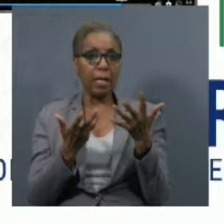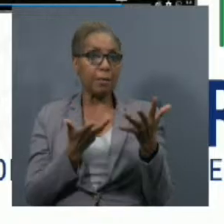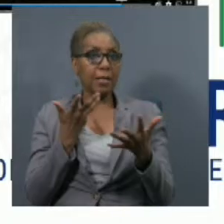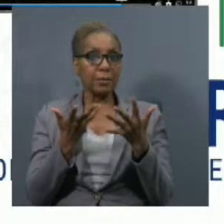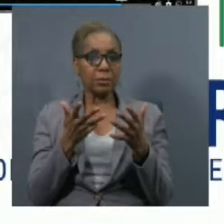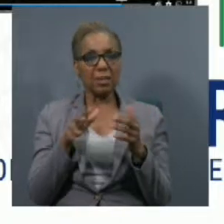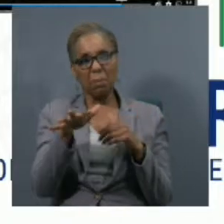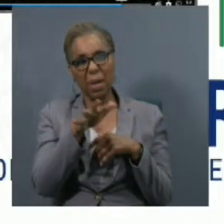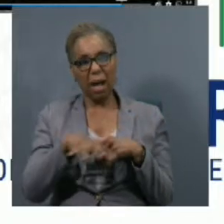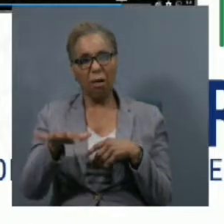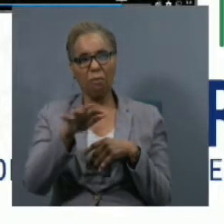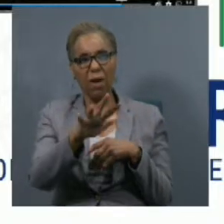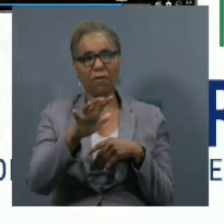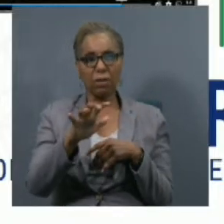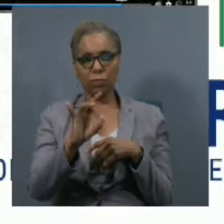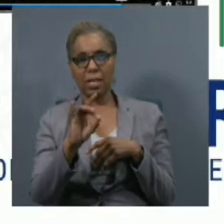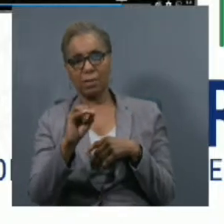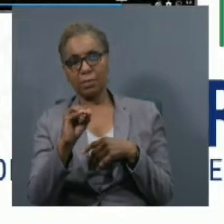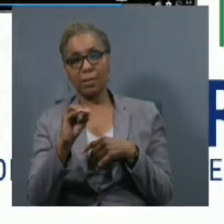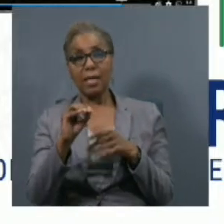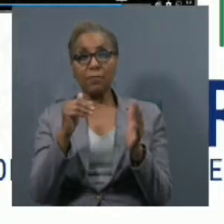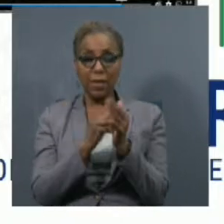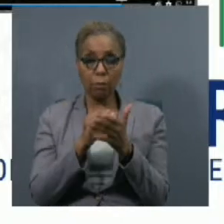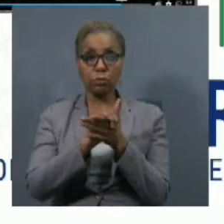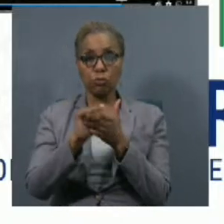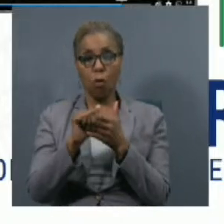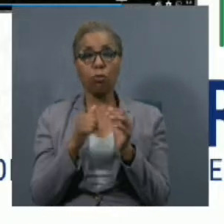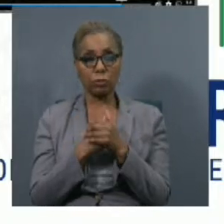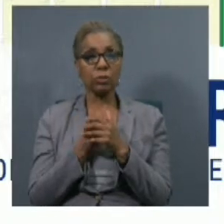it's about $580,000 to do that.